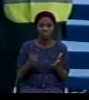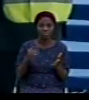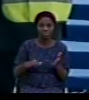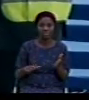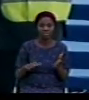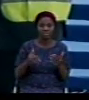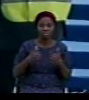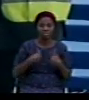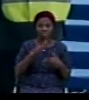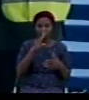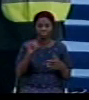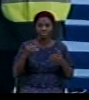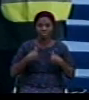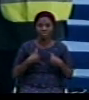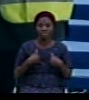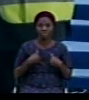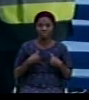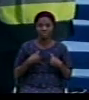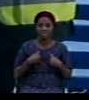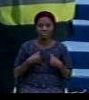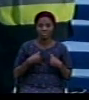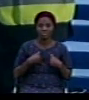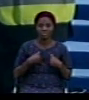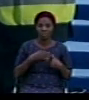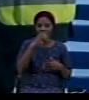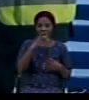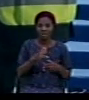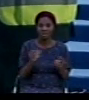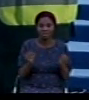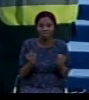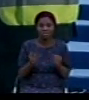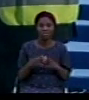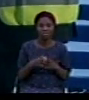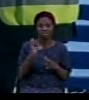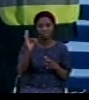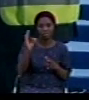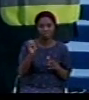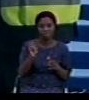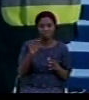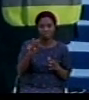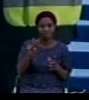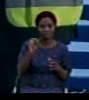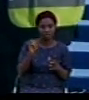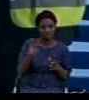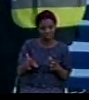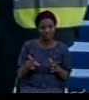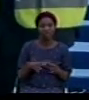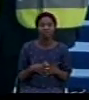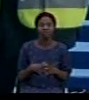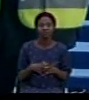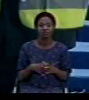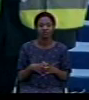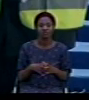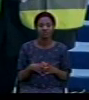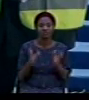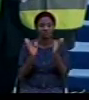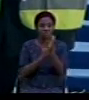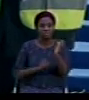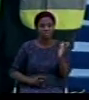unwell. And she wants to give the testimony of what God has done to her baby. Praise the